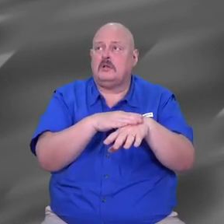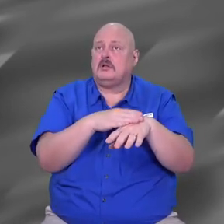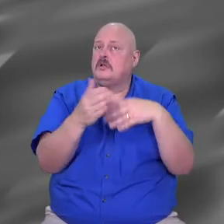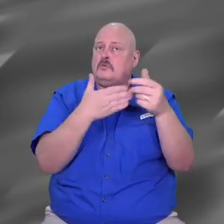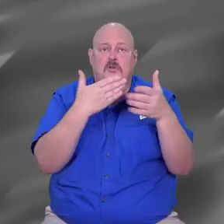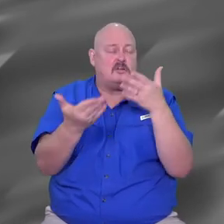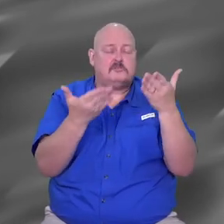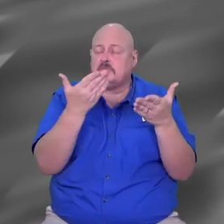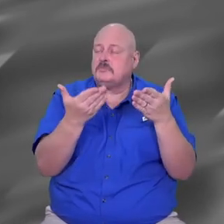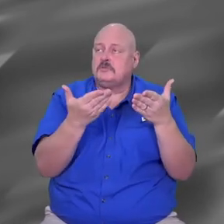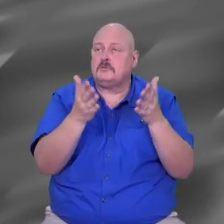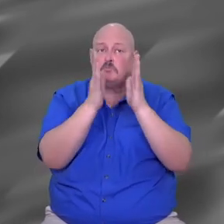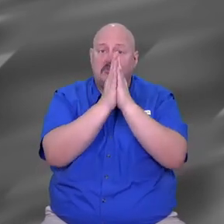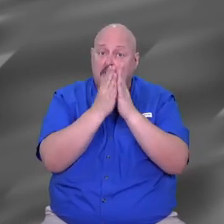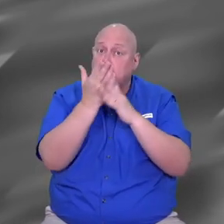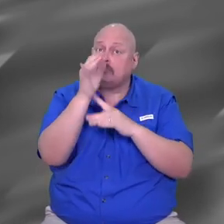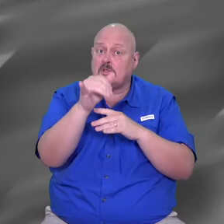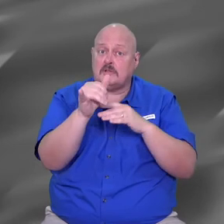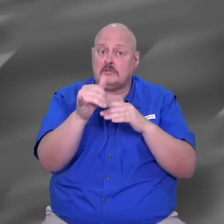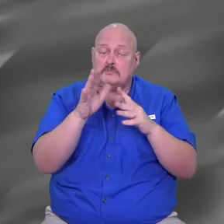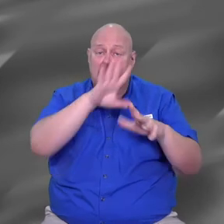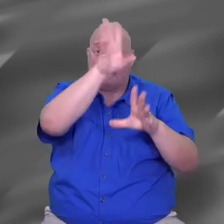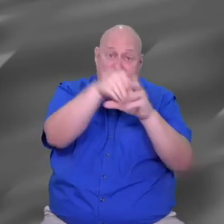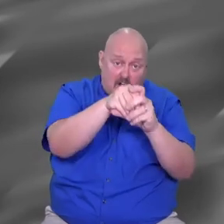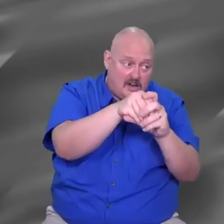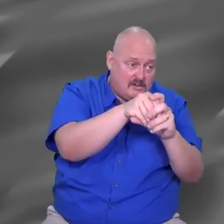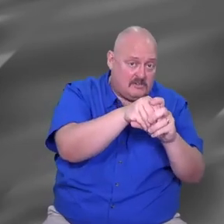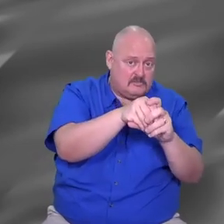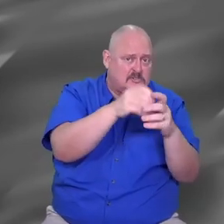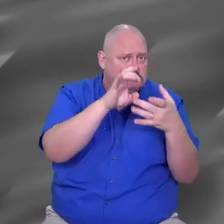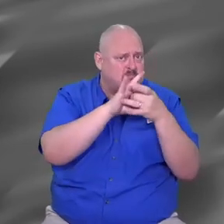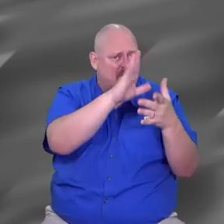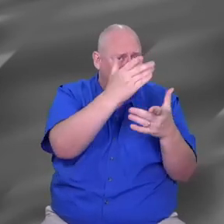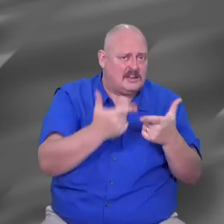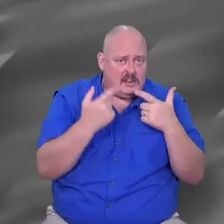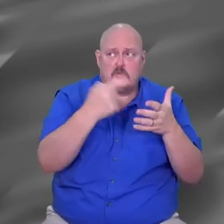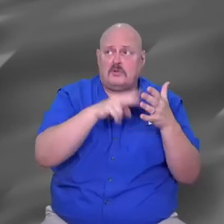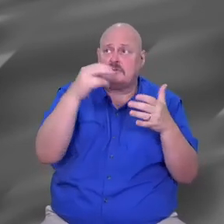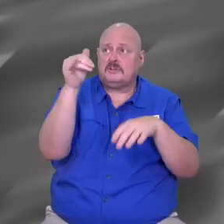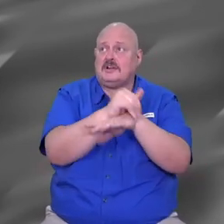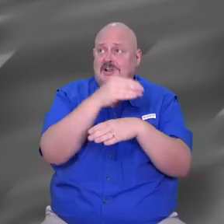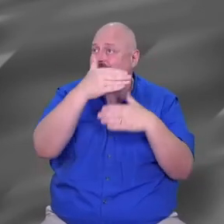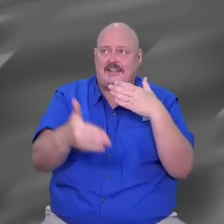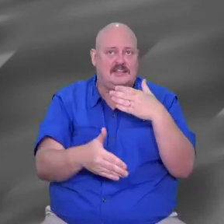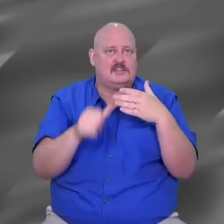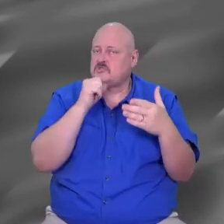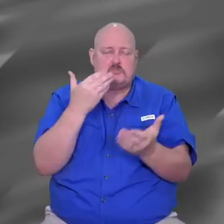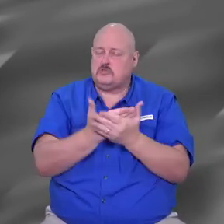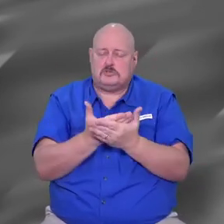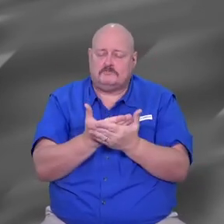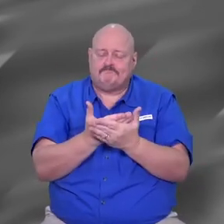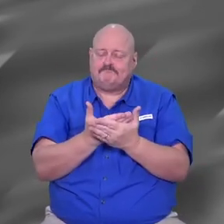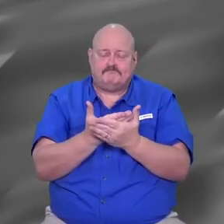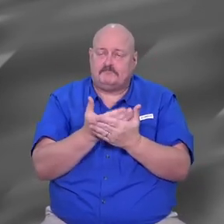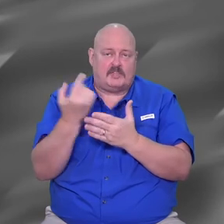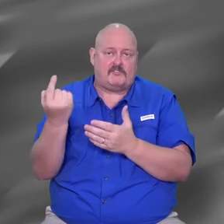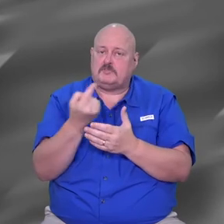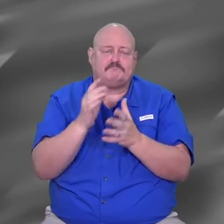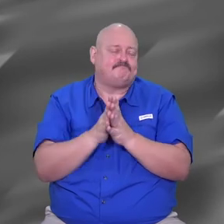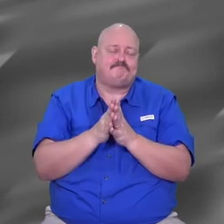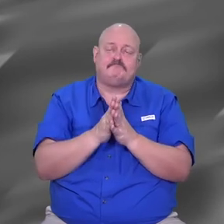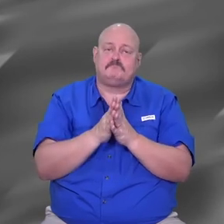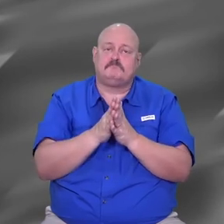it may be, pray through it, intervene, be a part of their life. Because what we read tonight is the end is not good ever